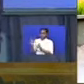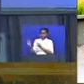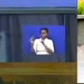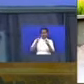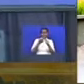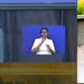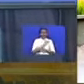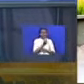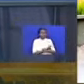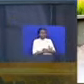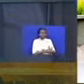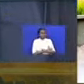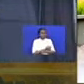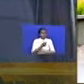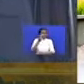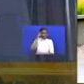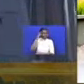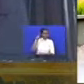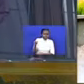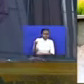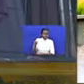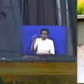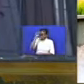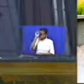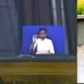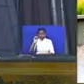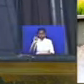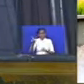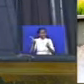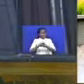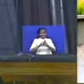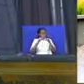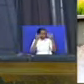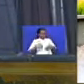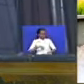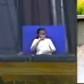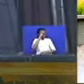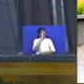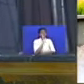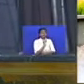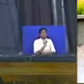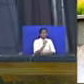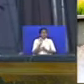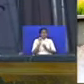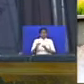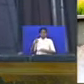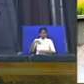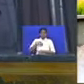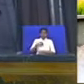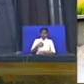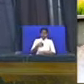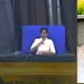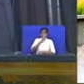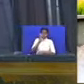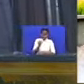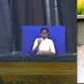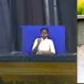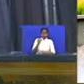you do, don't think of me as foolish. When I heard there's an African man of God in Switzerland,